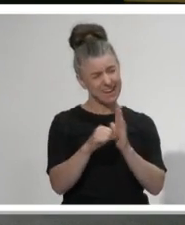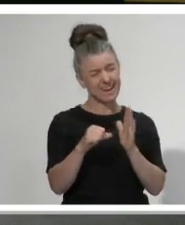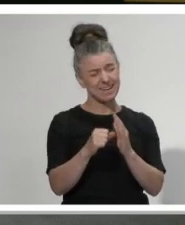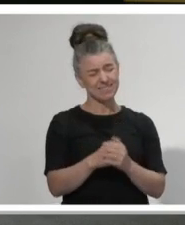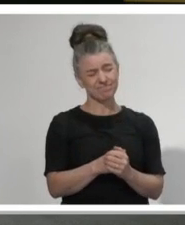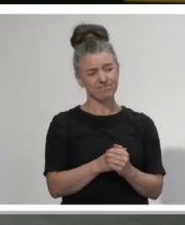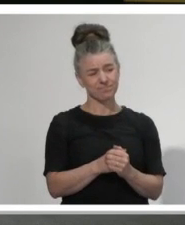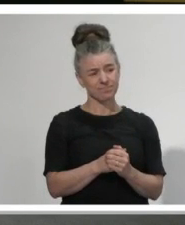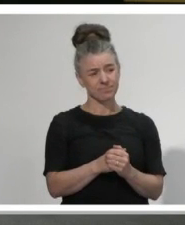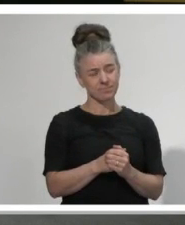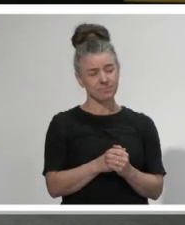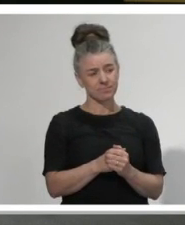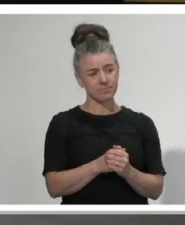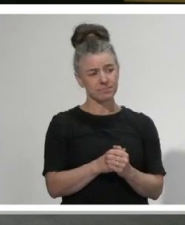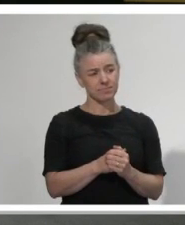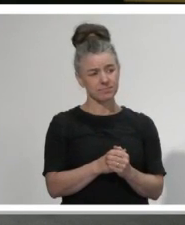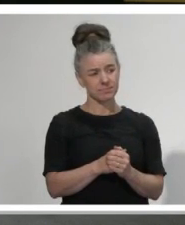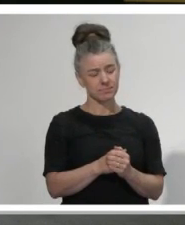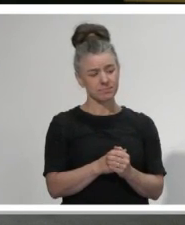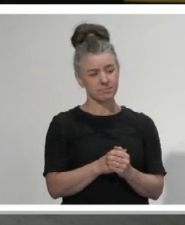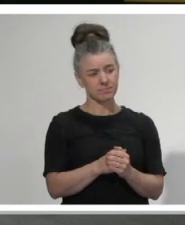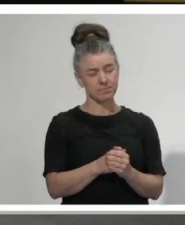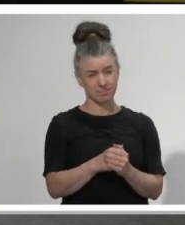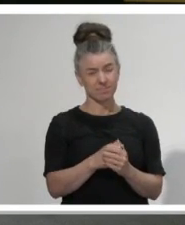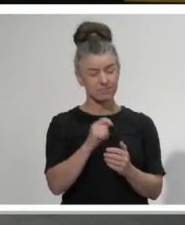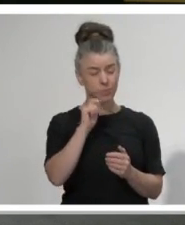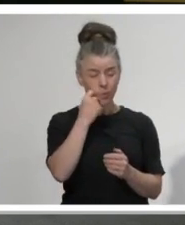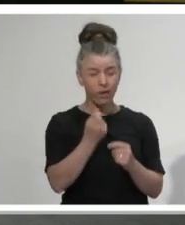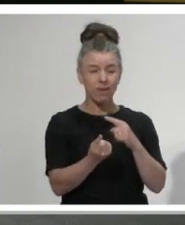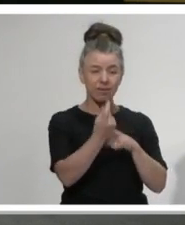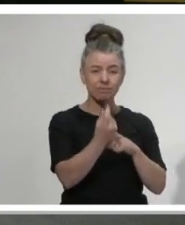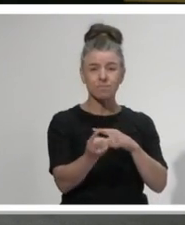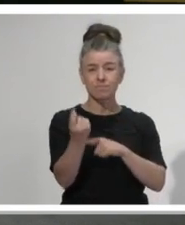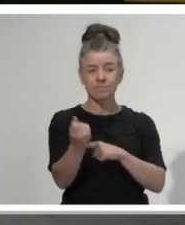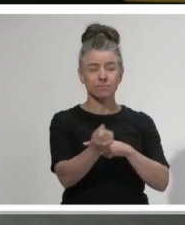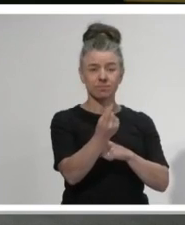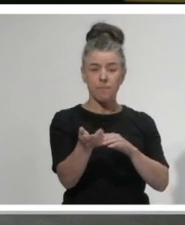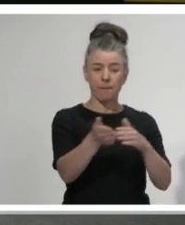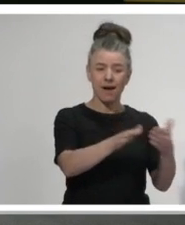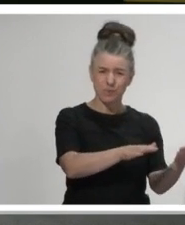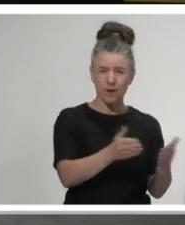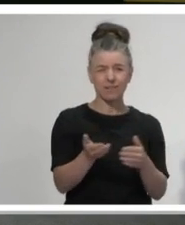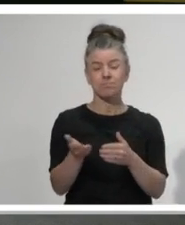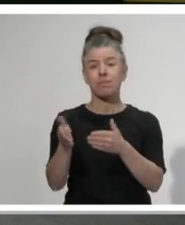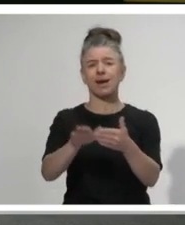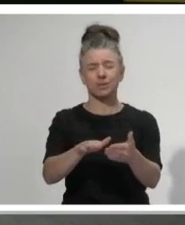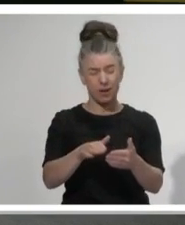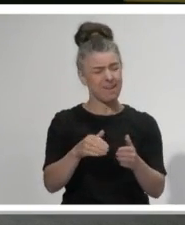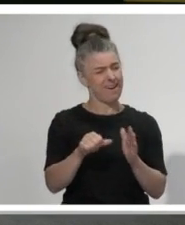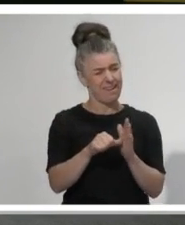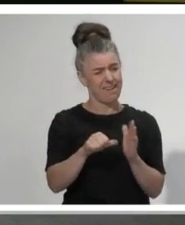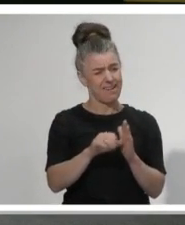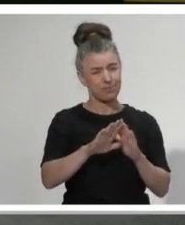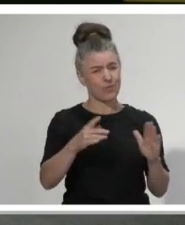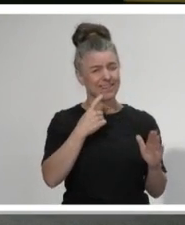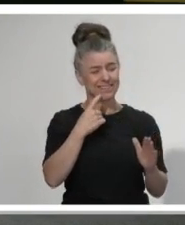who we know who potentially are going to be facing the loss of a family member or a friend at this time, and it's incredibly hard. We've